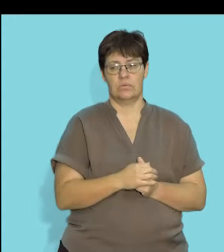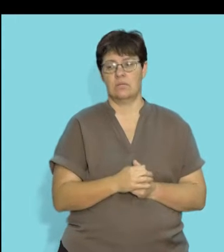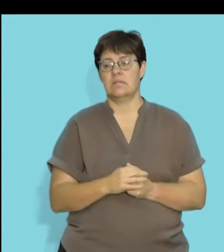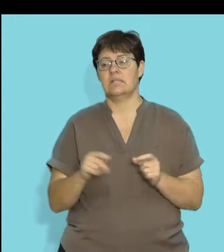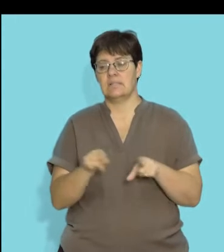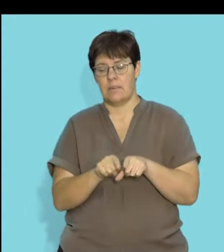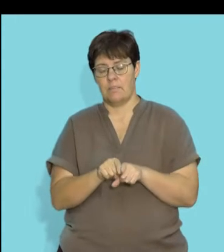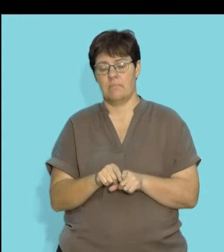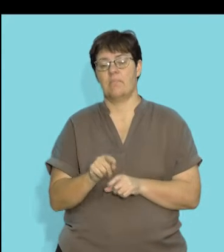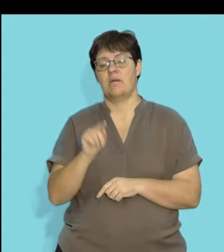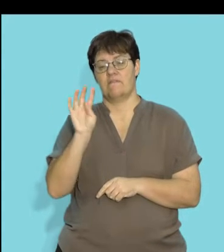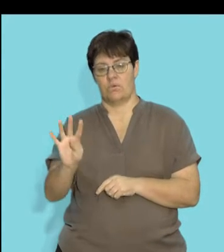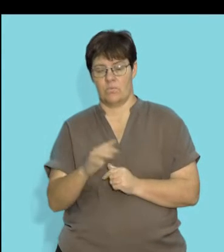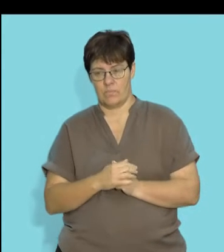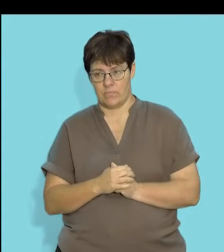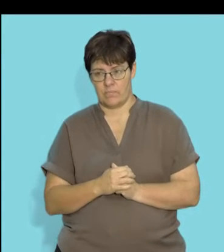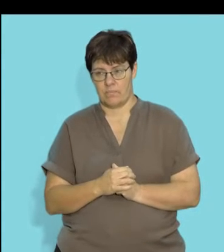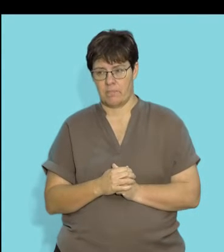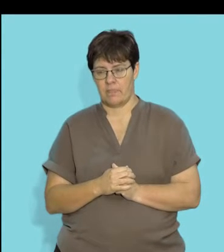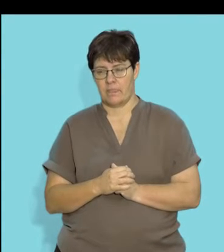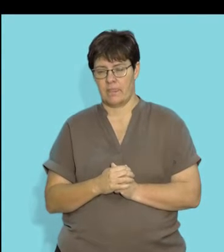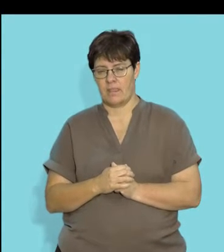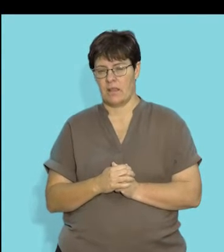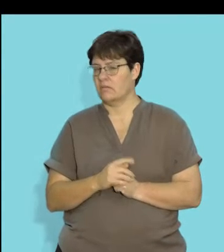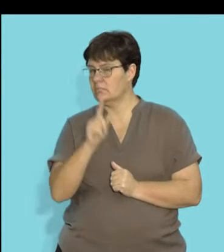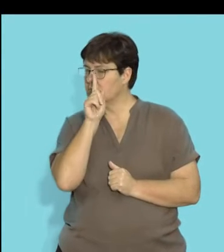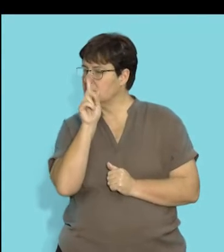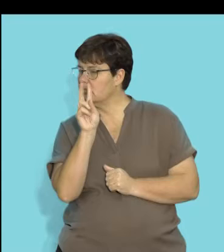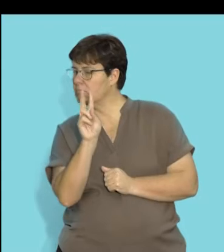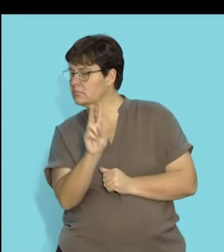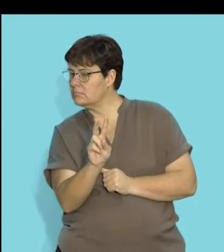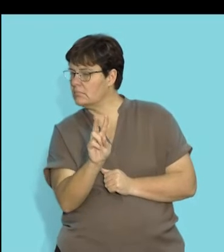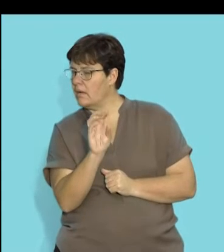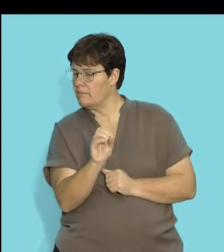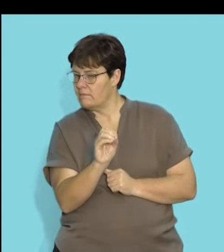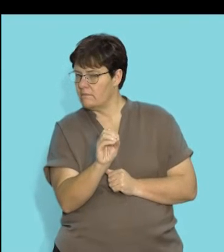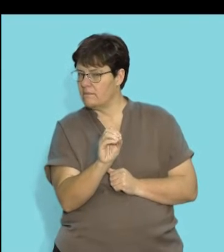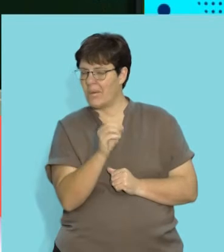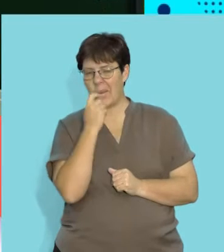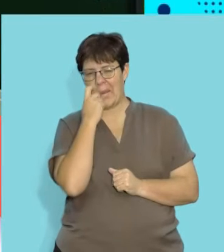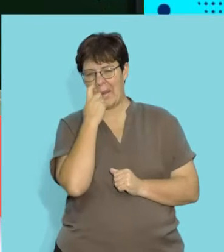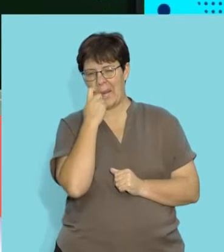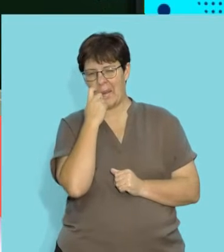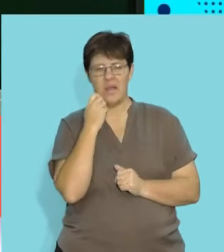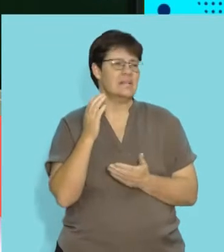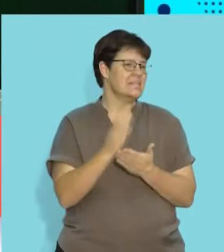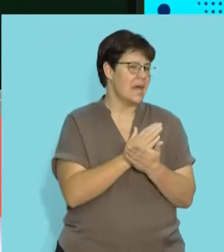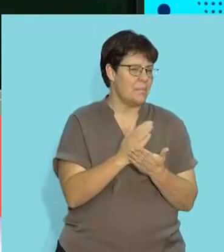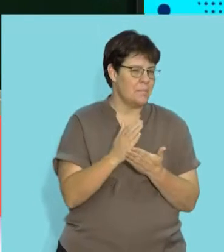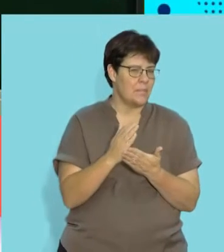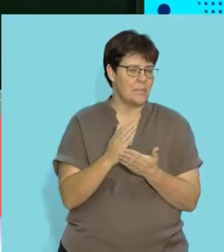it's 2, it will be 2 squared is equals to 4. Now, just to make a note about this as well, I know